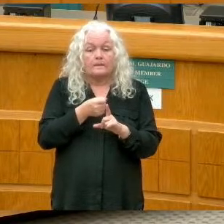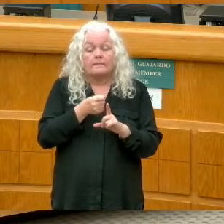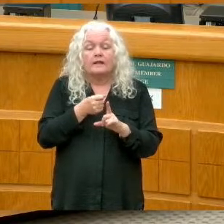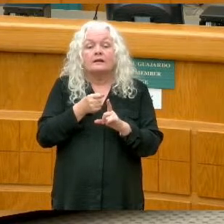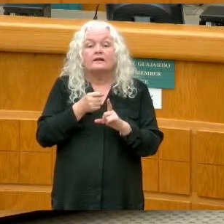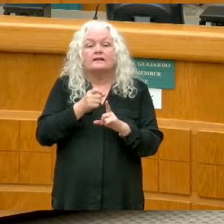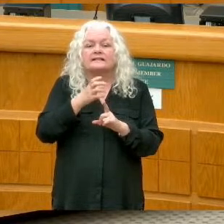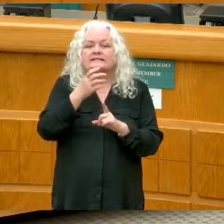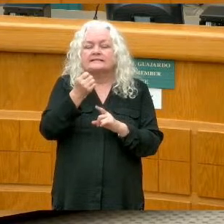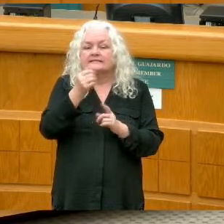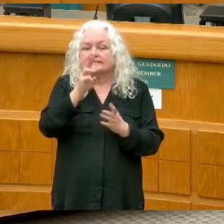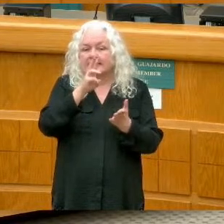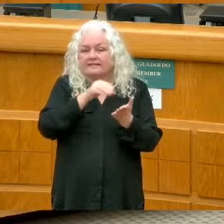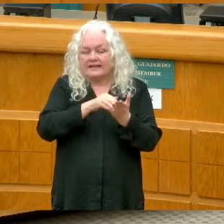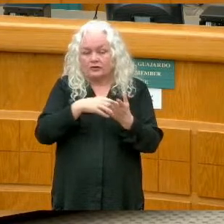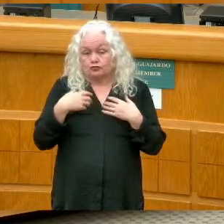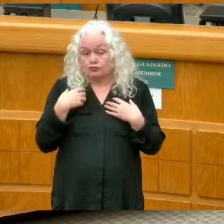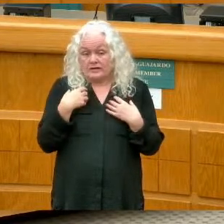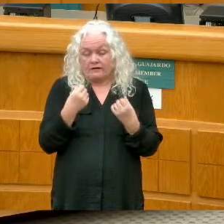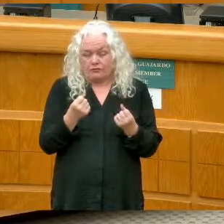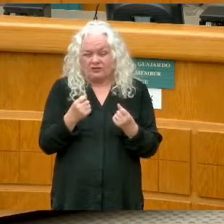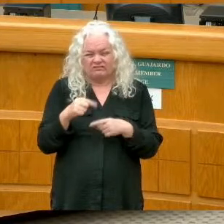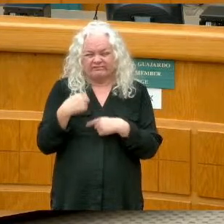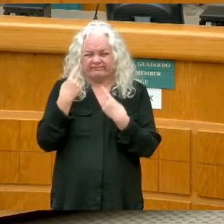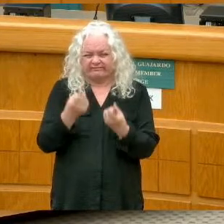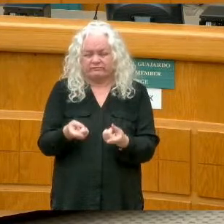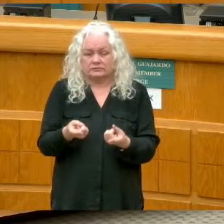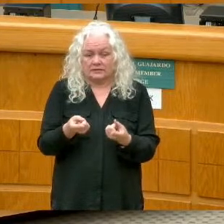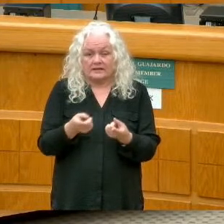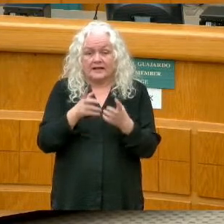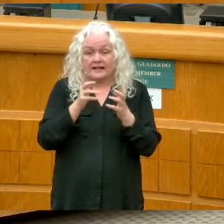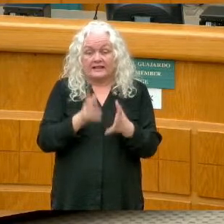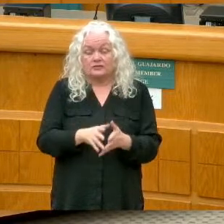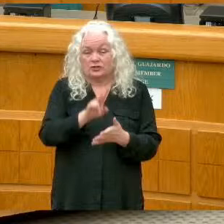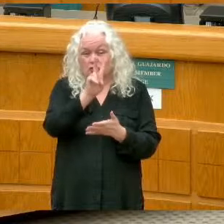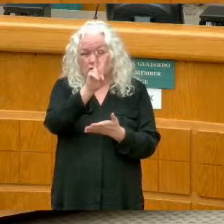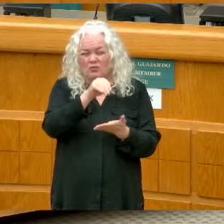So 16,000 recovered to date then, and that leaves us with about